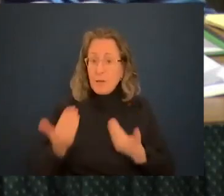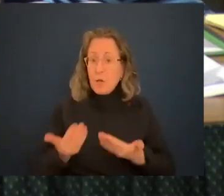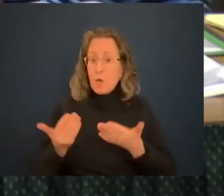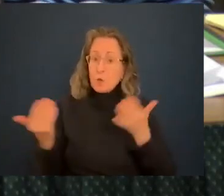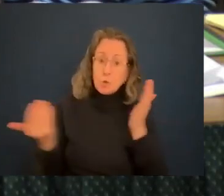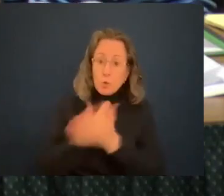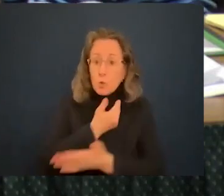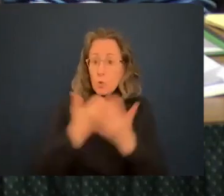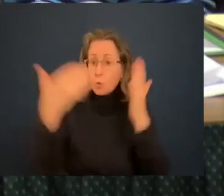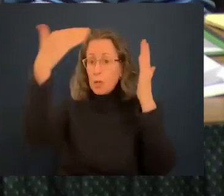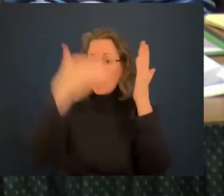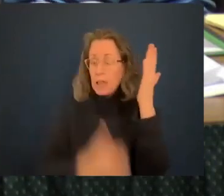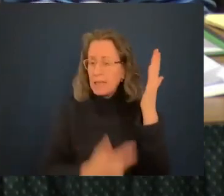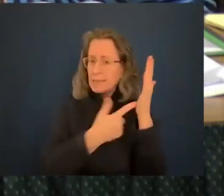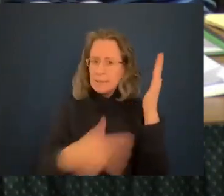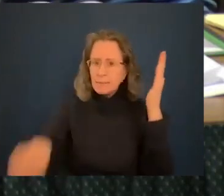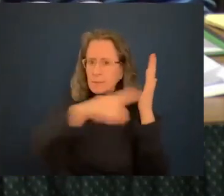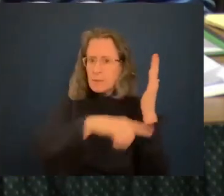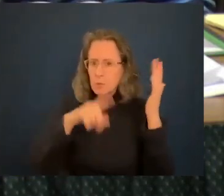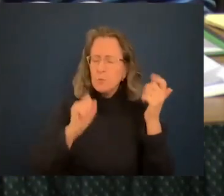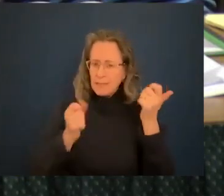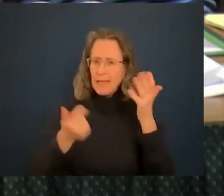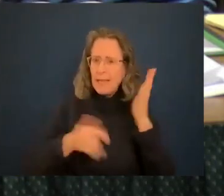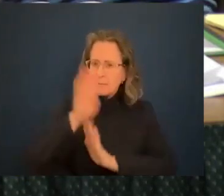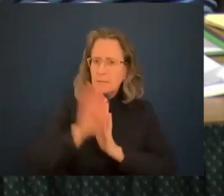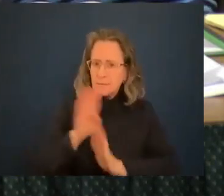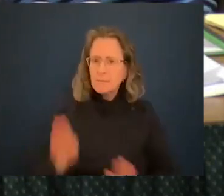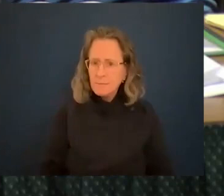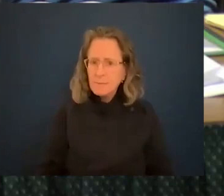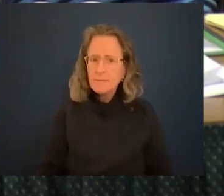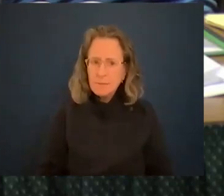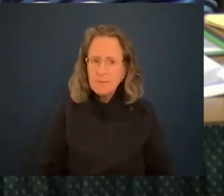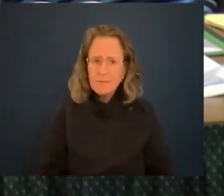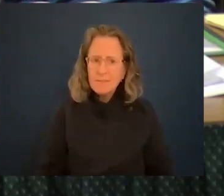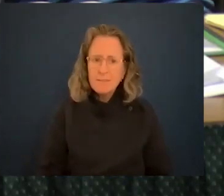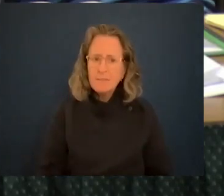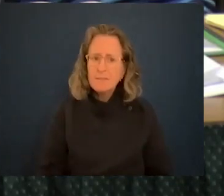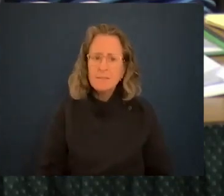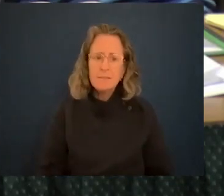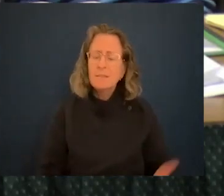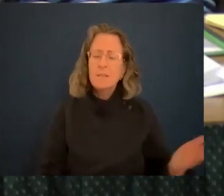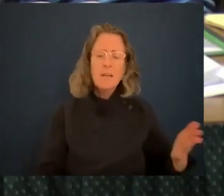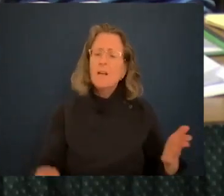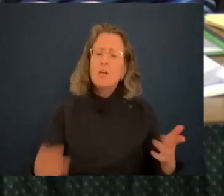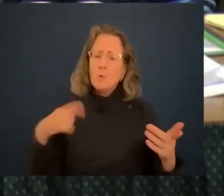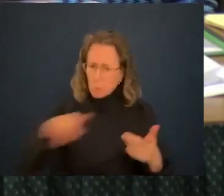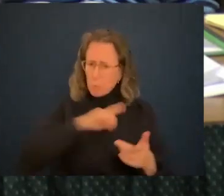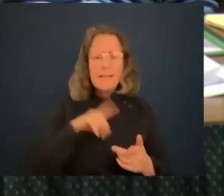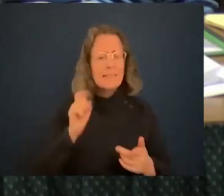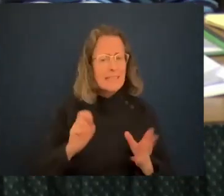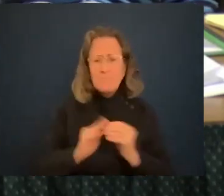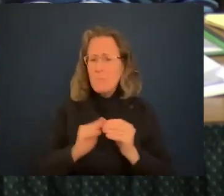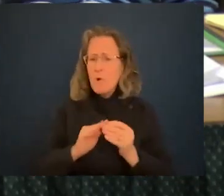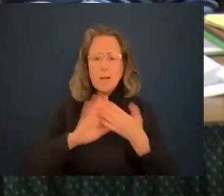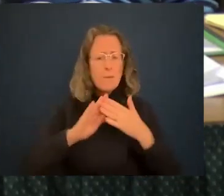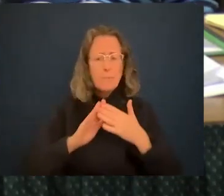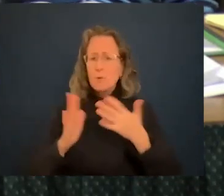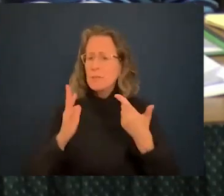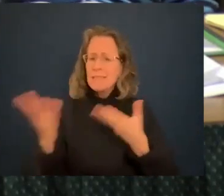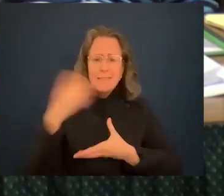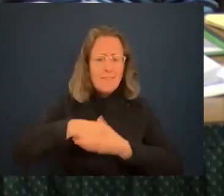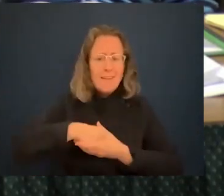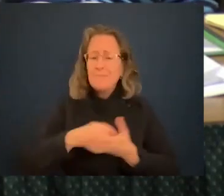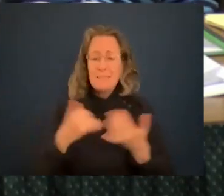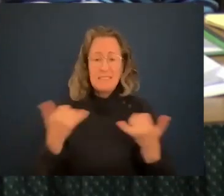uh and at the same time you should be able to get some more Community buy-in yeah because as it exists now